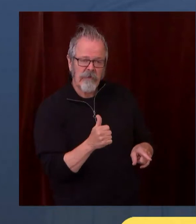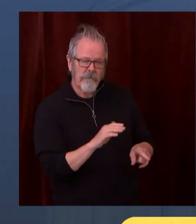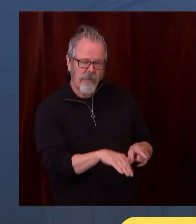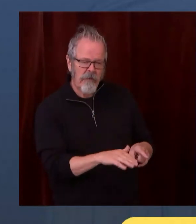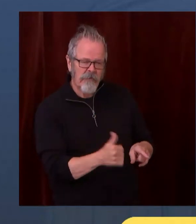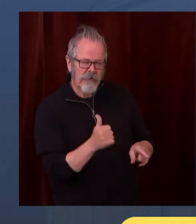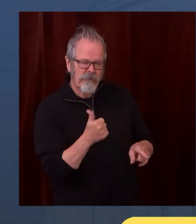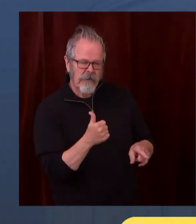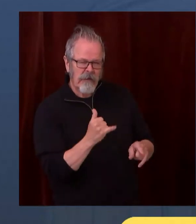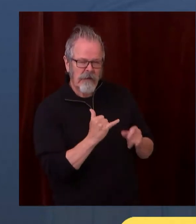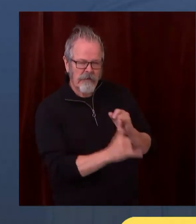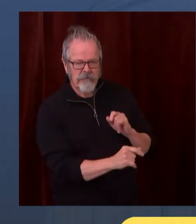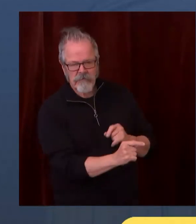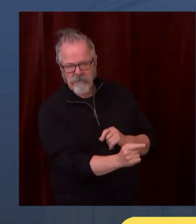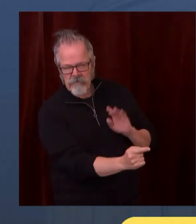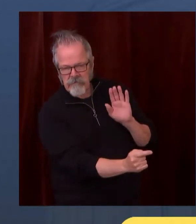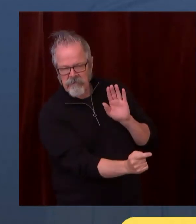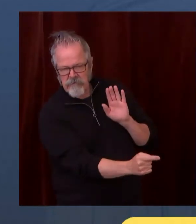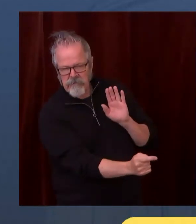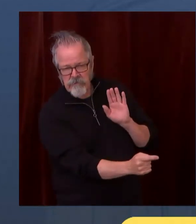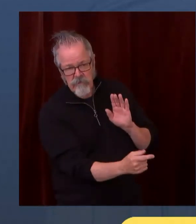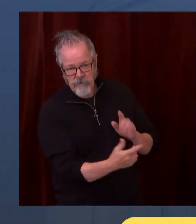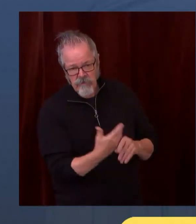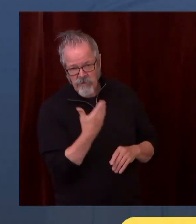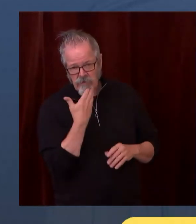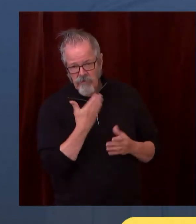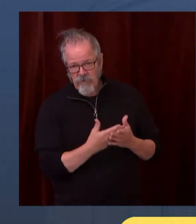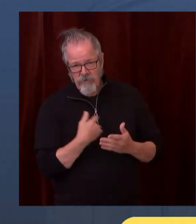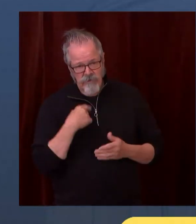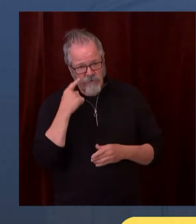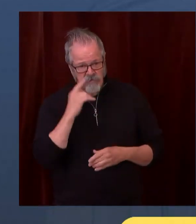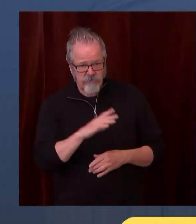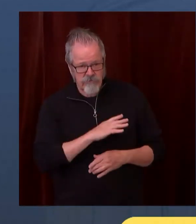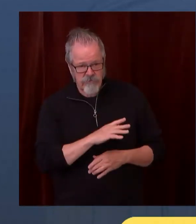Next question comes from Jerry with the Everett Herald.